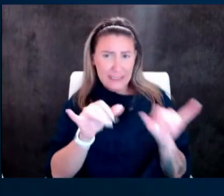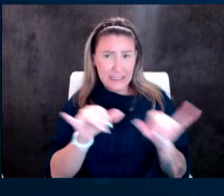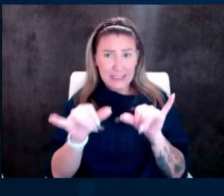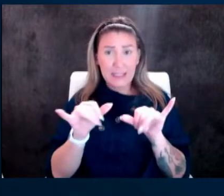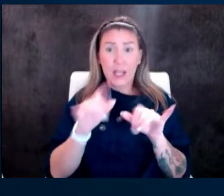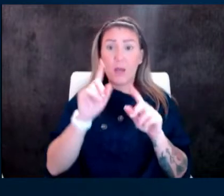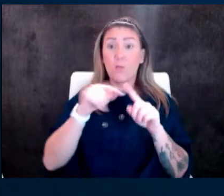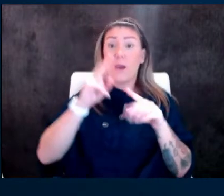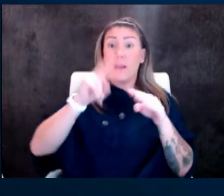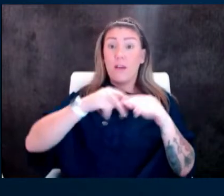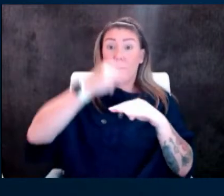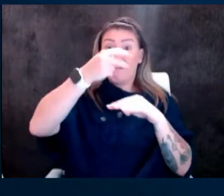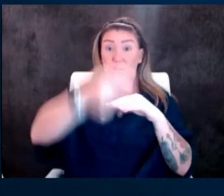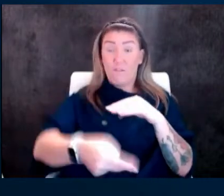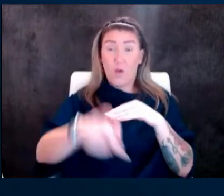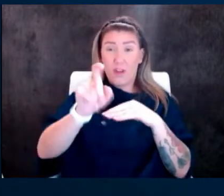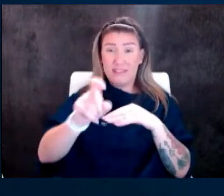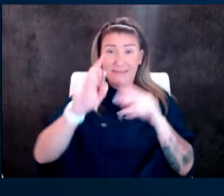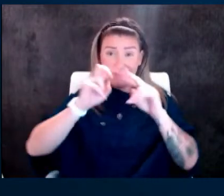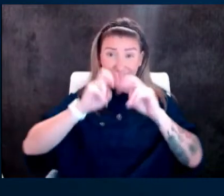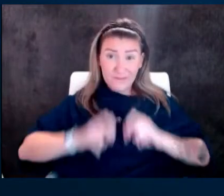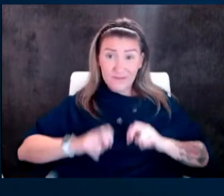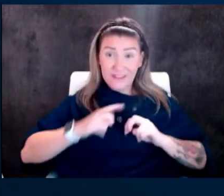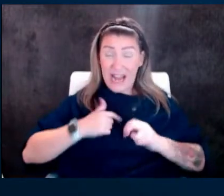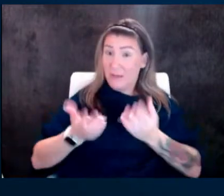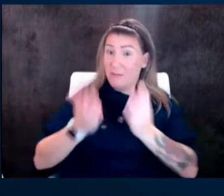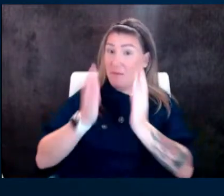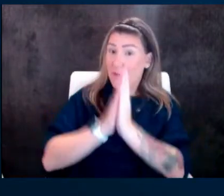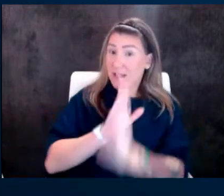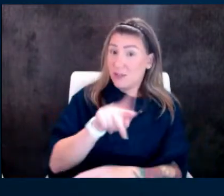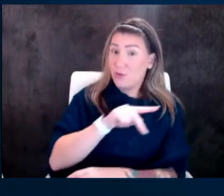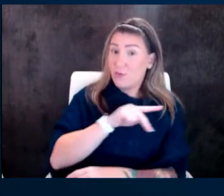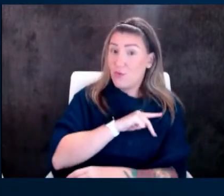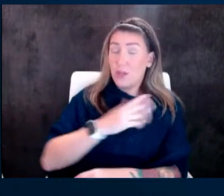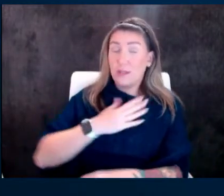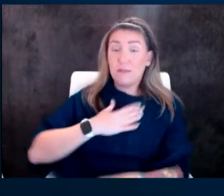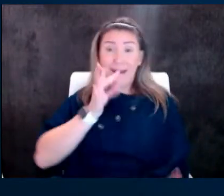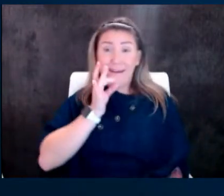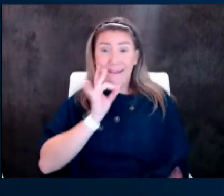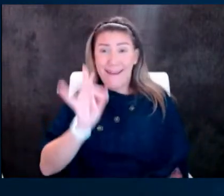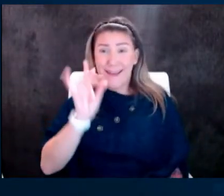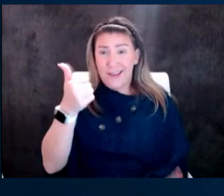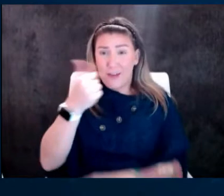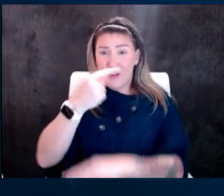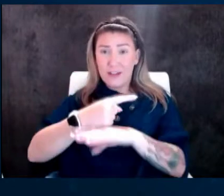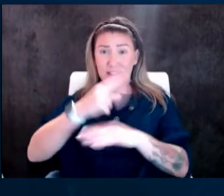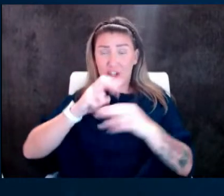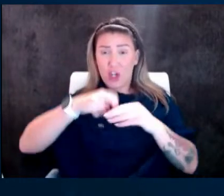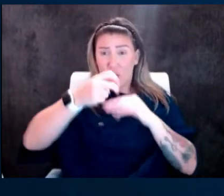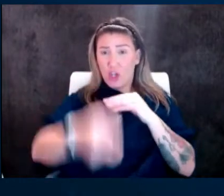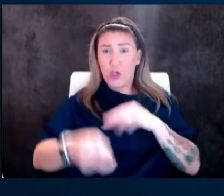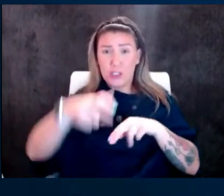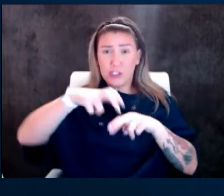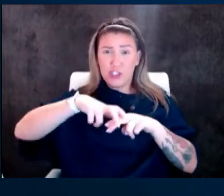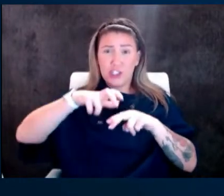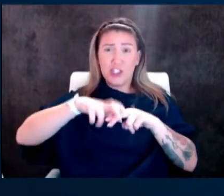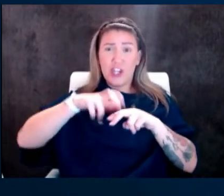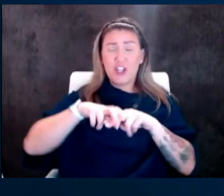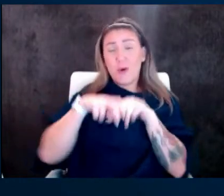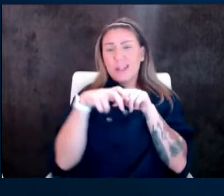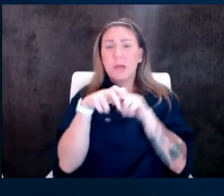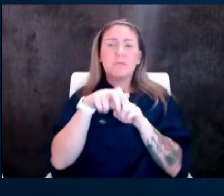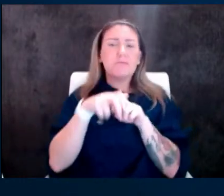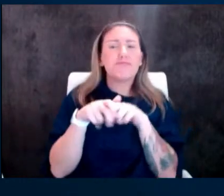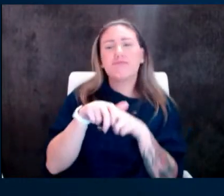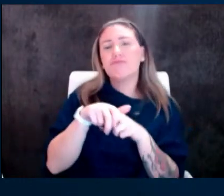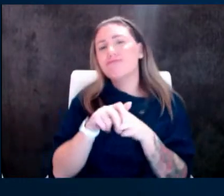be looked at. And I'm asking this personally because the other day my 8-year-old fell out of a chair. She was just kind of messing around on a kitchen